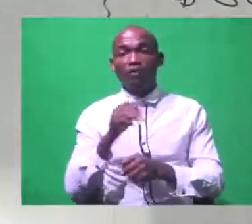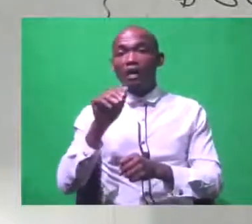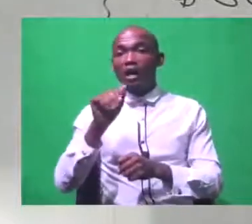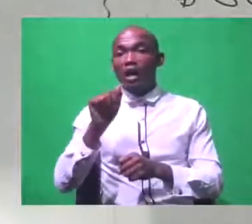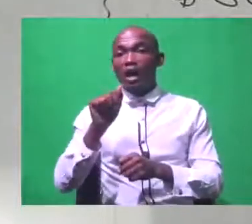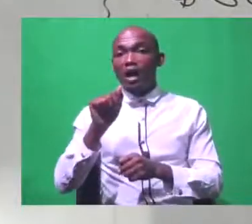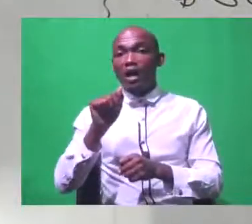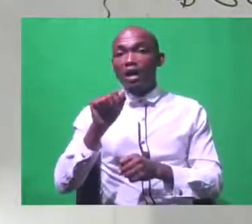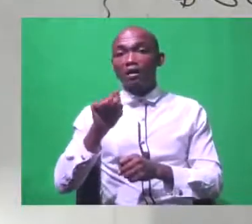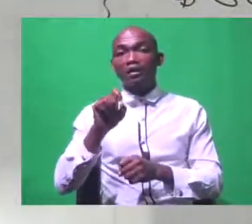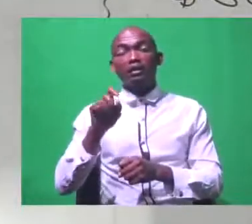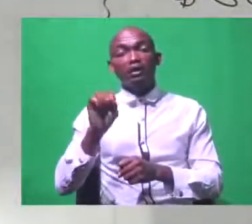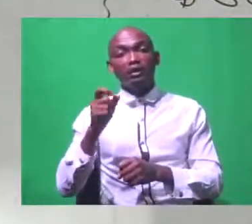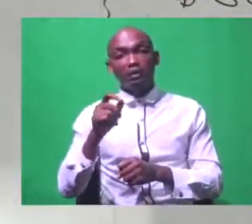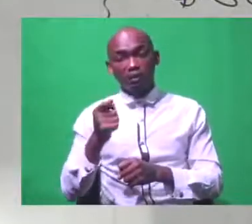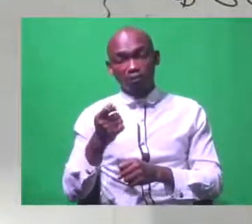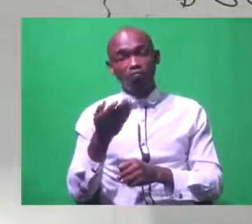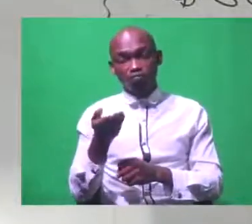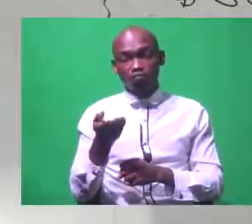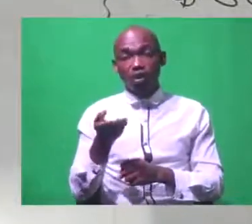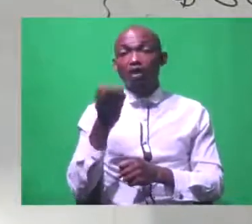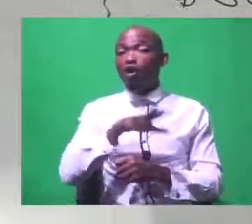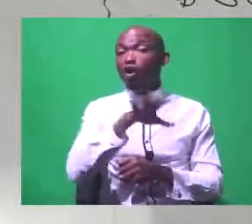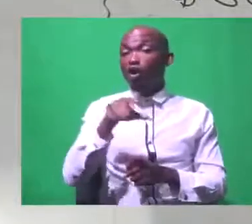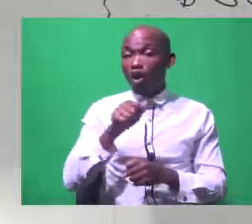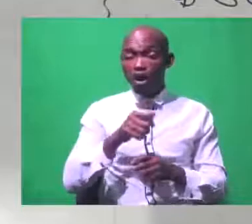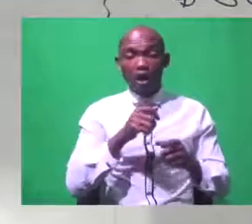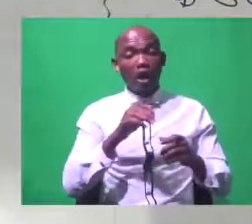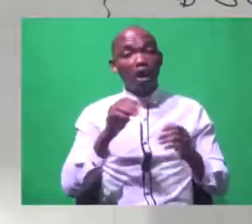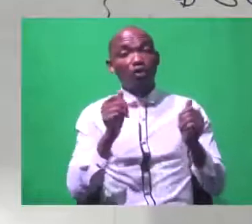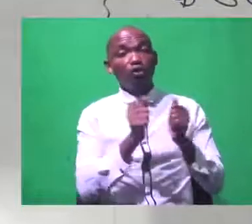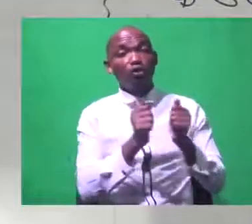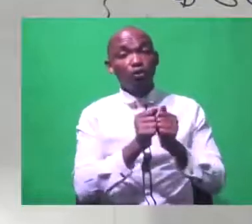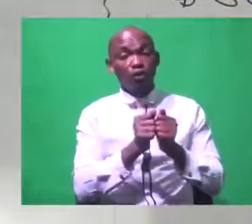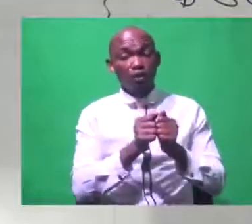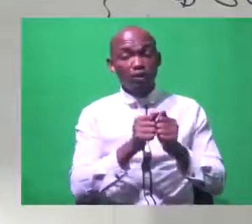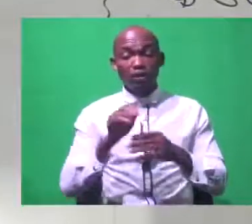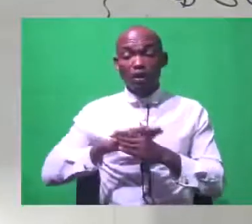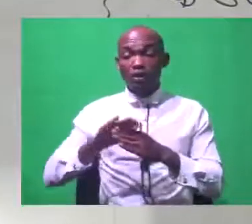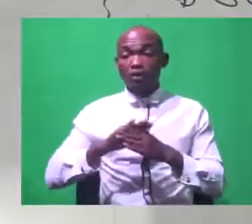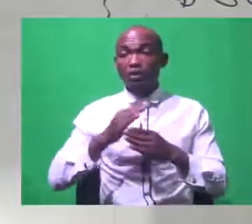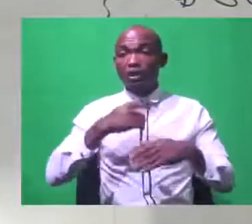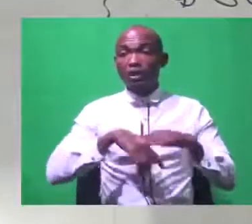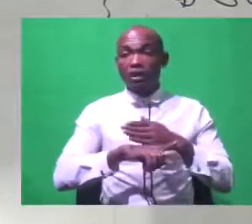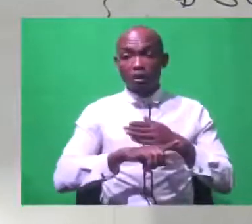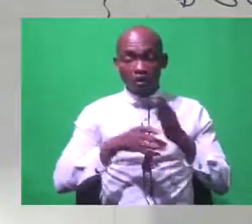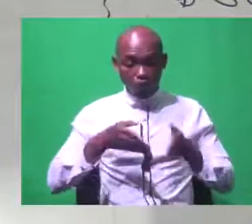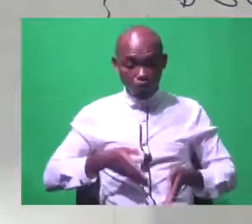axes. All these are tools which are used in production.